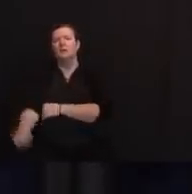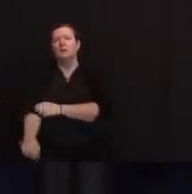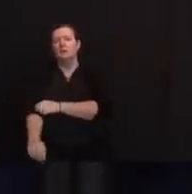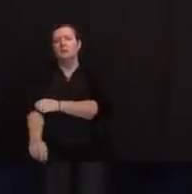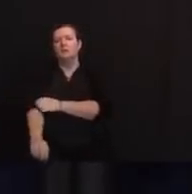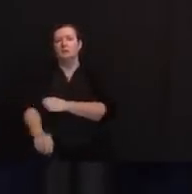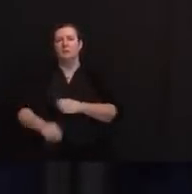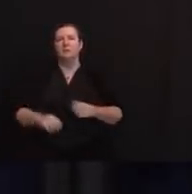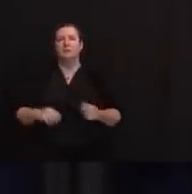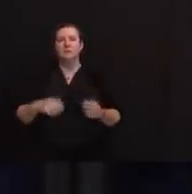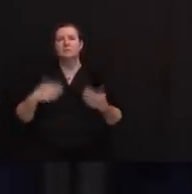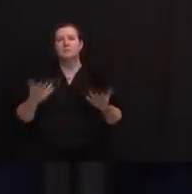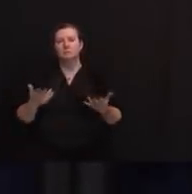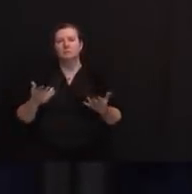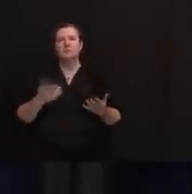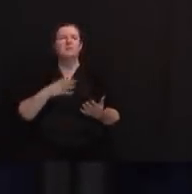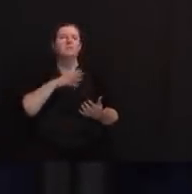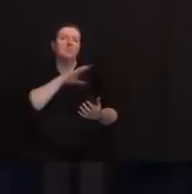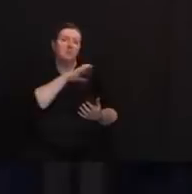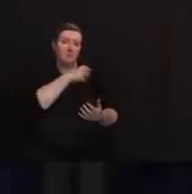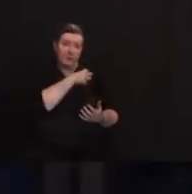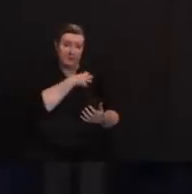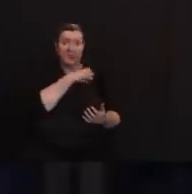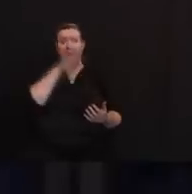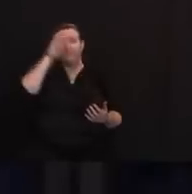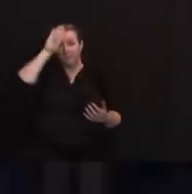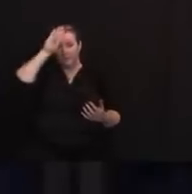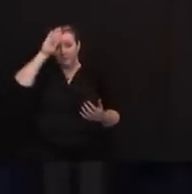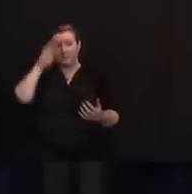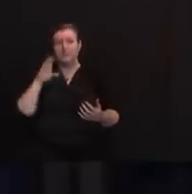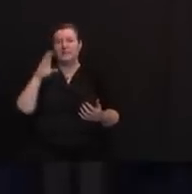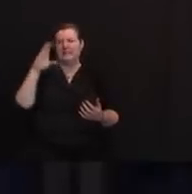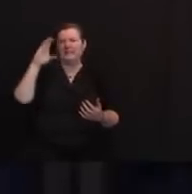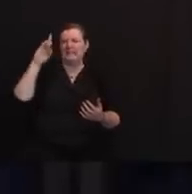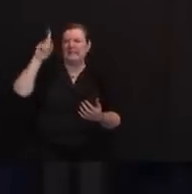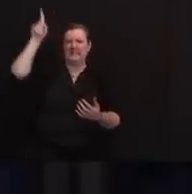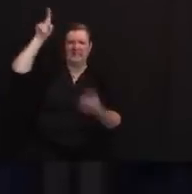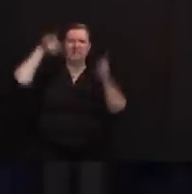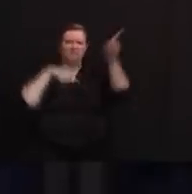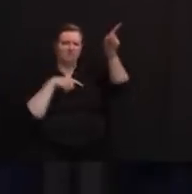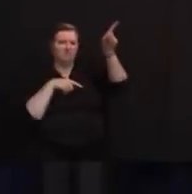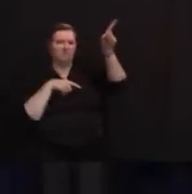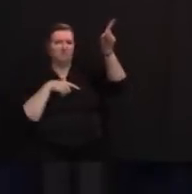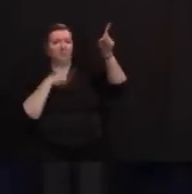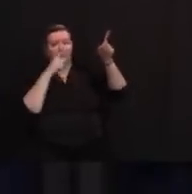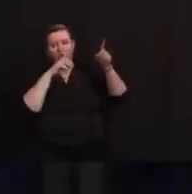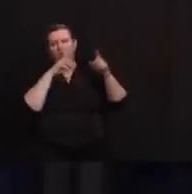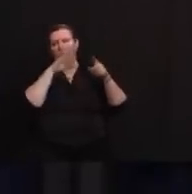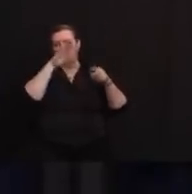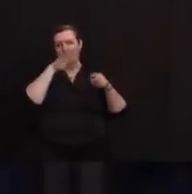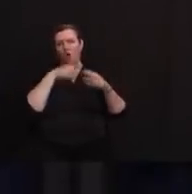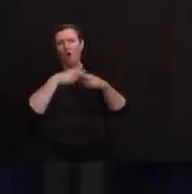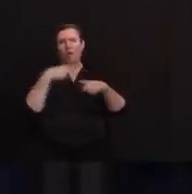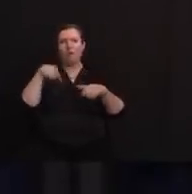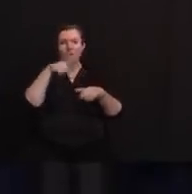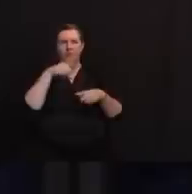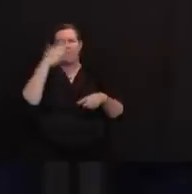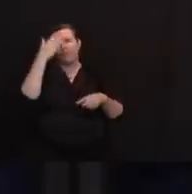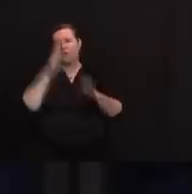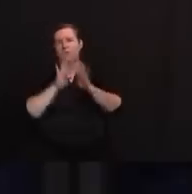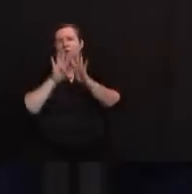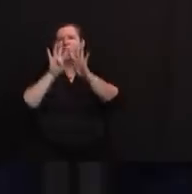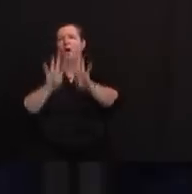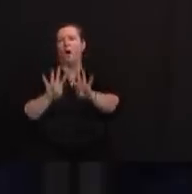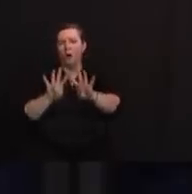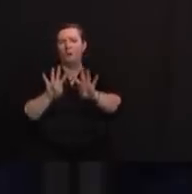professionals. According to CDC, fire professionals and police officers are among those frontline essential workers